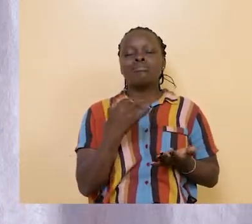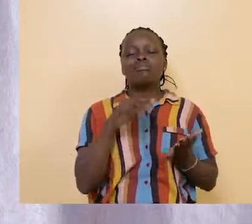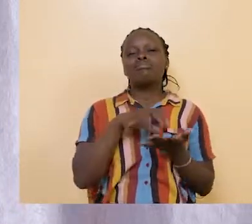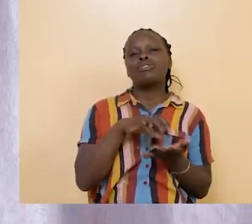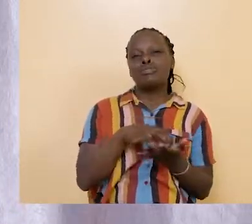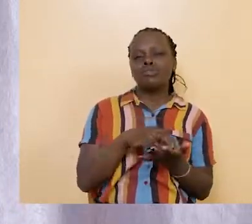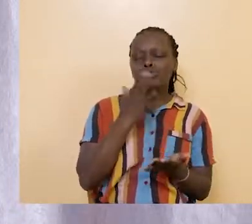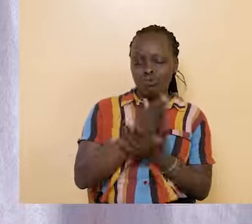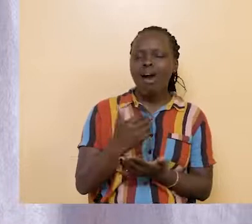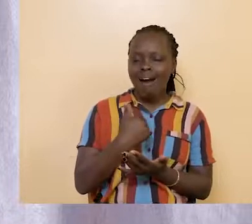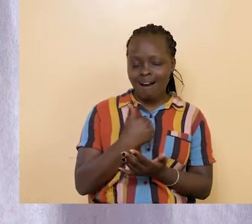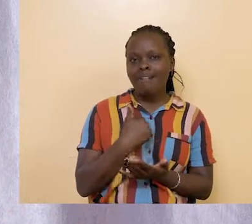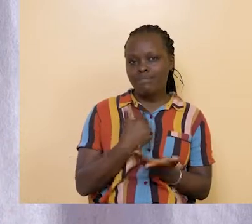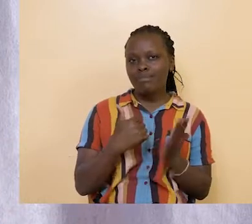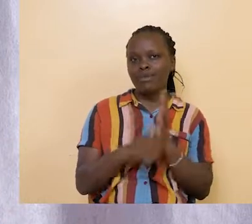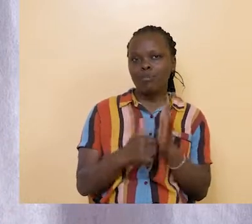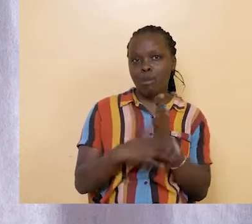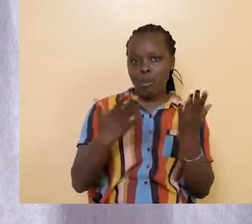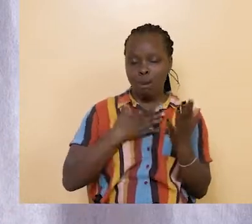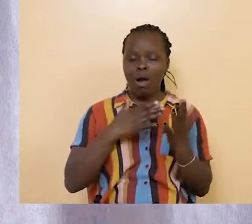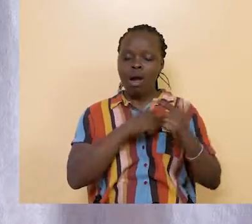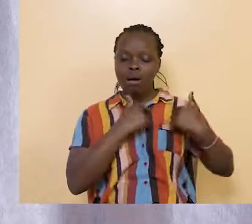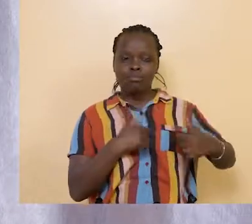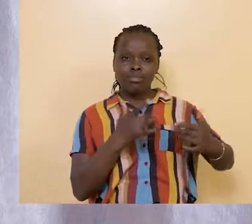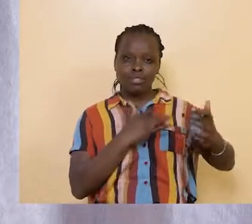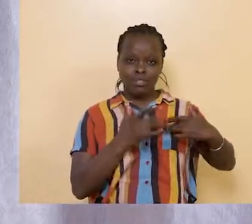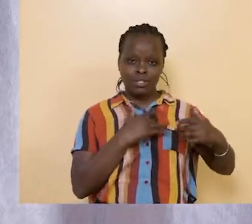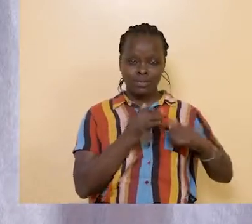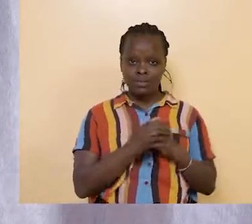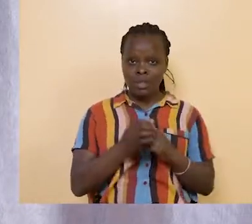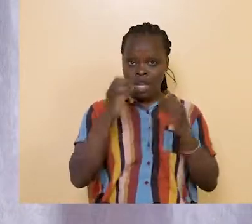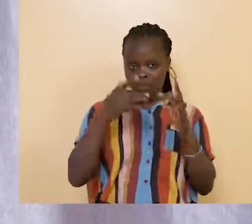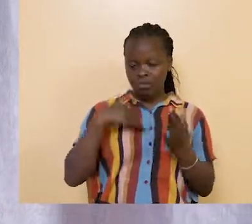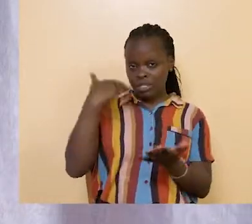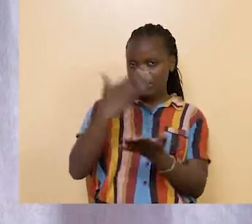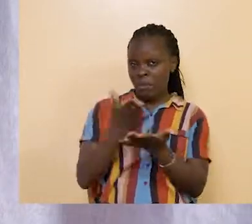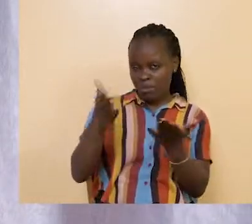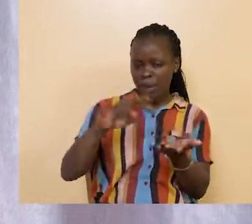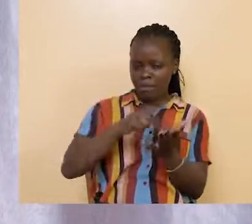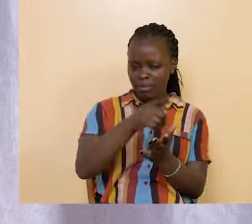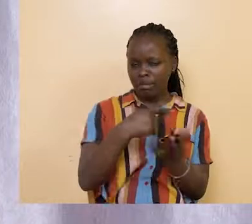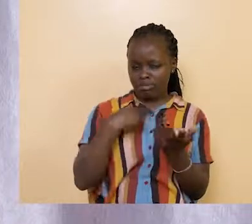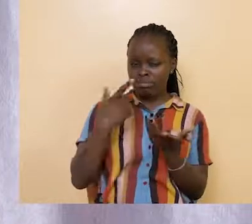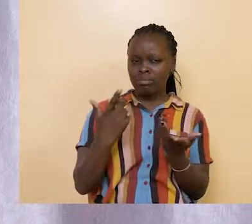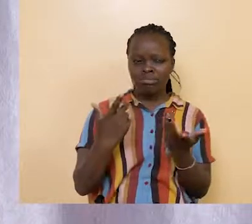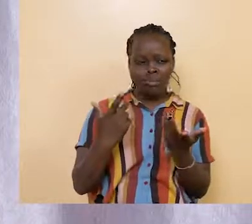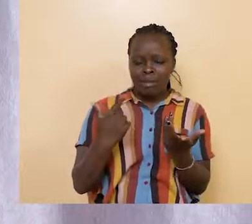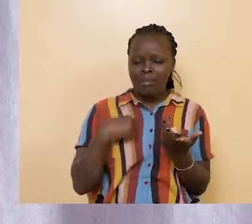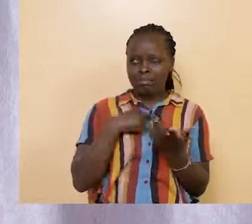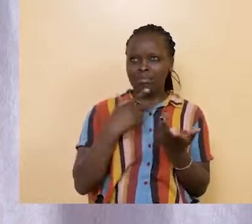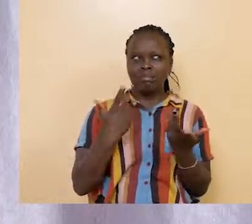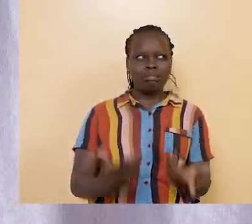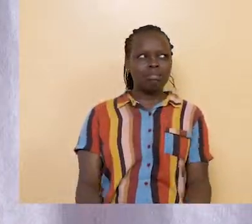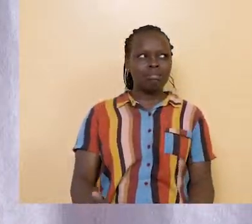real problem where our hearts are concerned. As I said, if I was to leave it there, we would be one completely hopeless